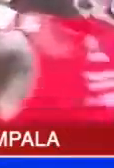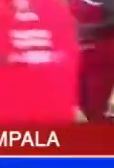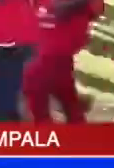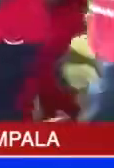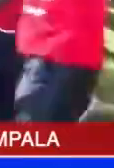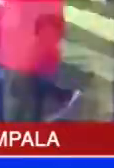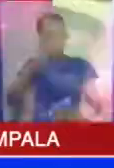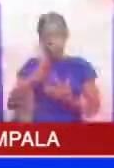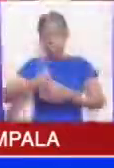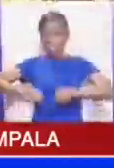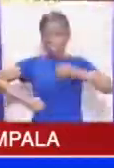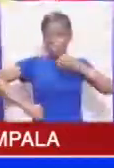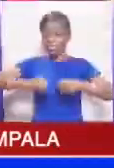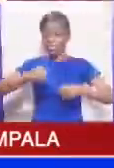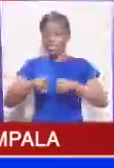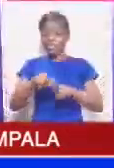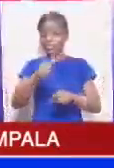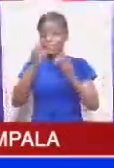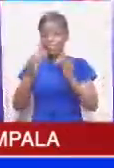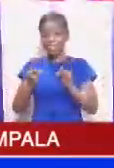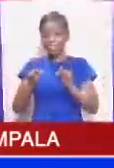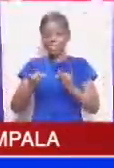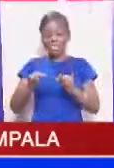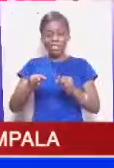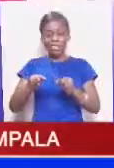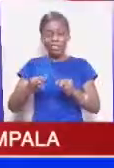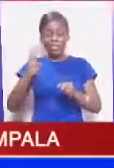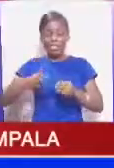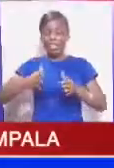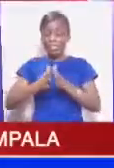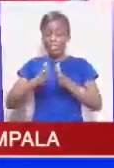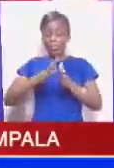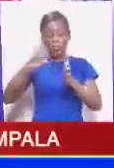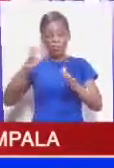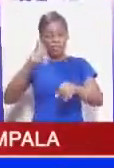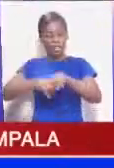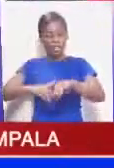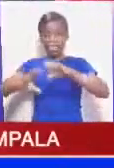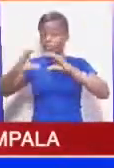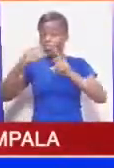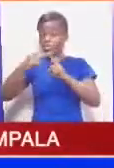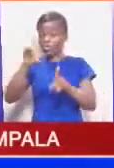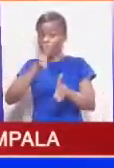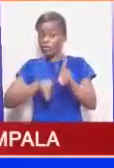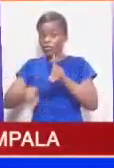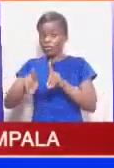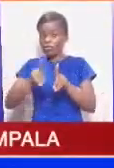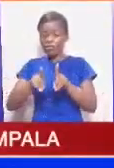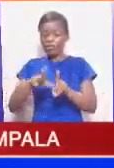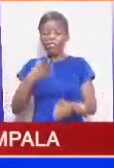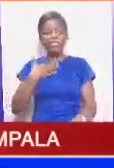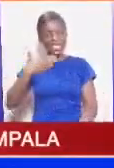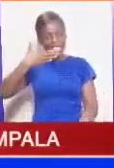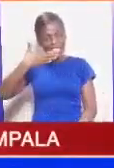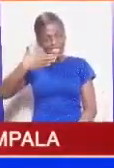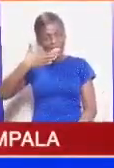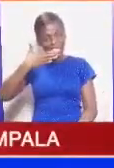Kabaka ng'ayita misinde n'ebintu ebirala azannyikiza ensonga eno buli lw'aba ayogerako n'abantu be. Njagala